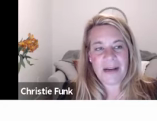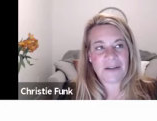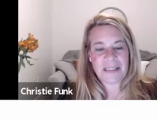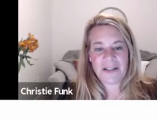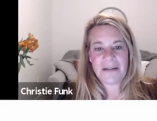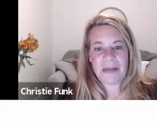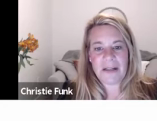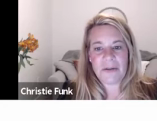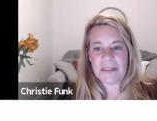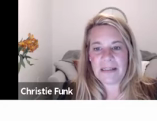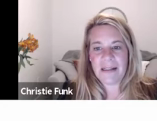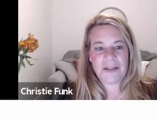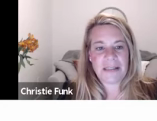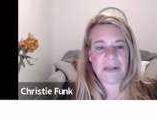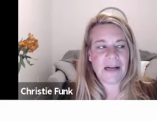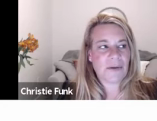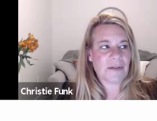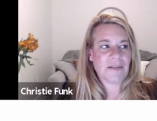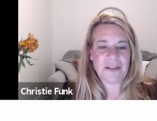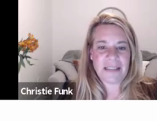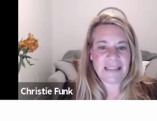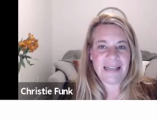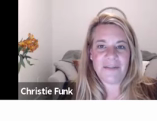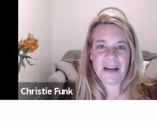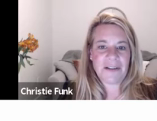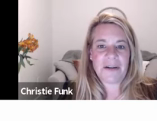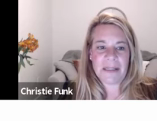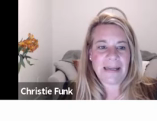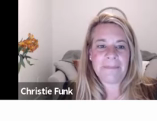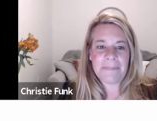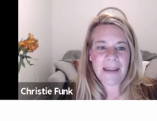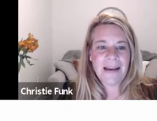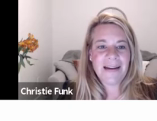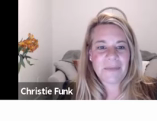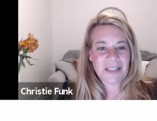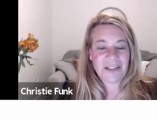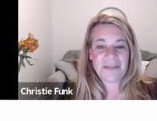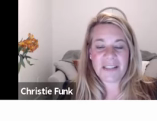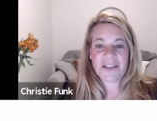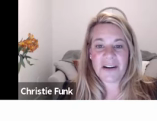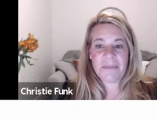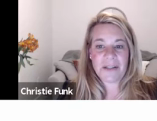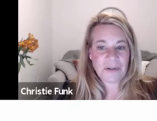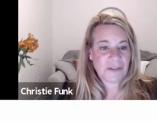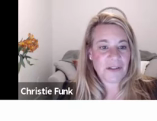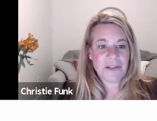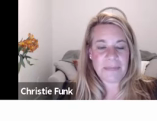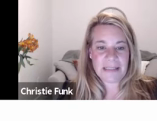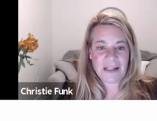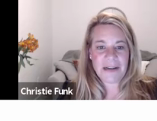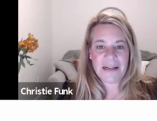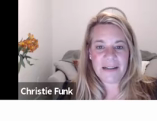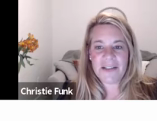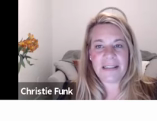stages through acquisition by a global technology supplier with revenues exceeding $500 million. Britt serves as a startup mentor for New